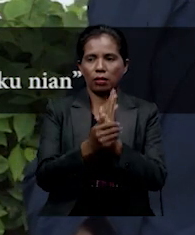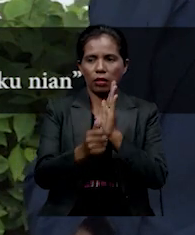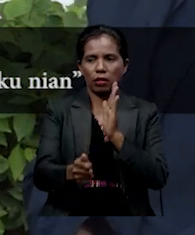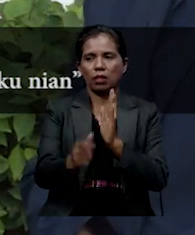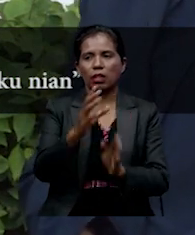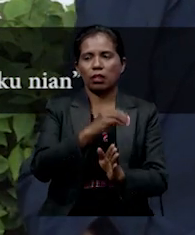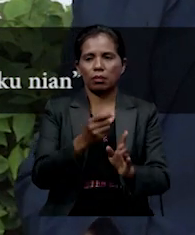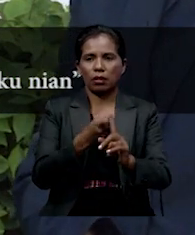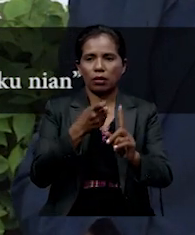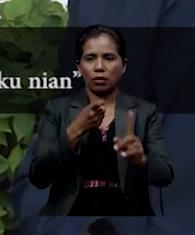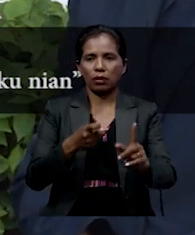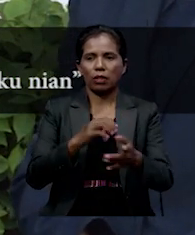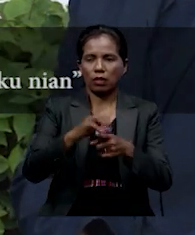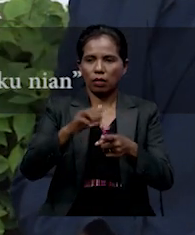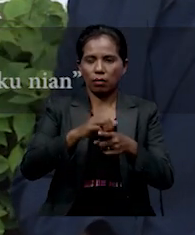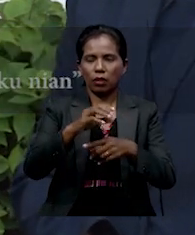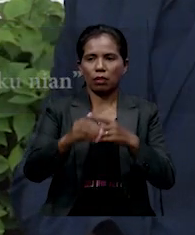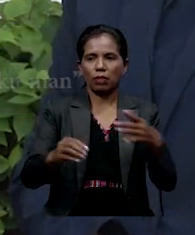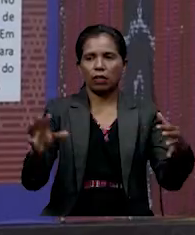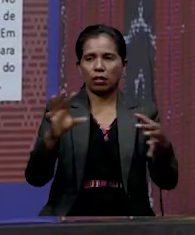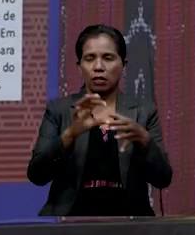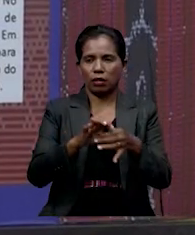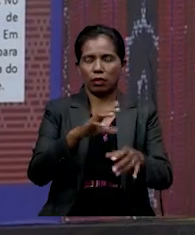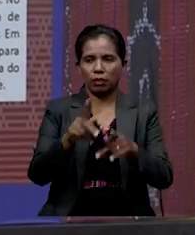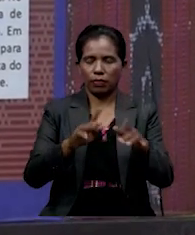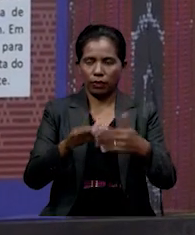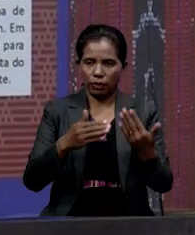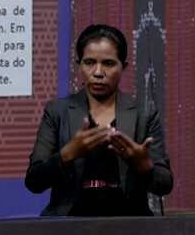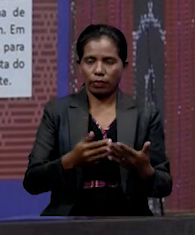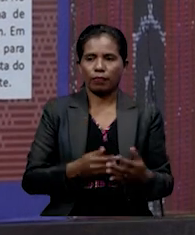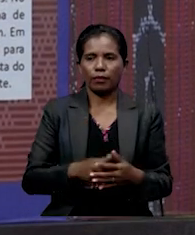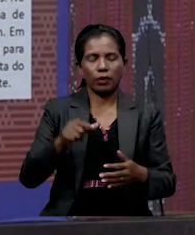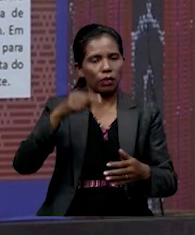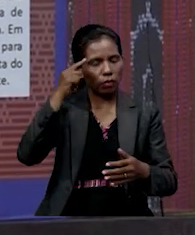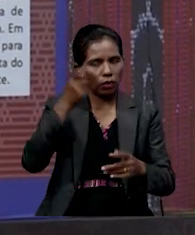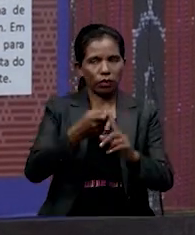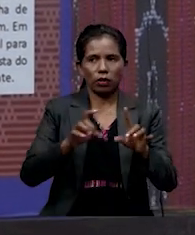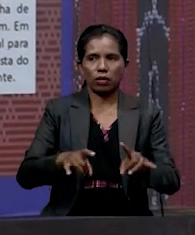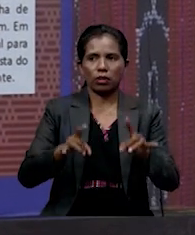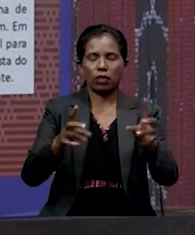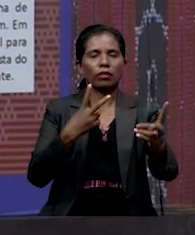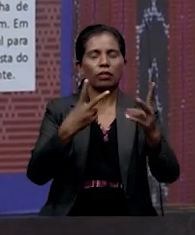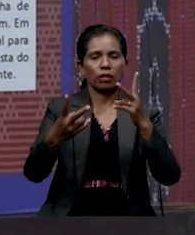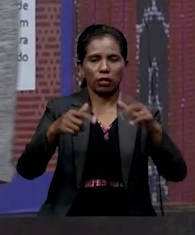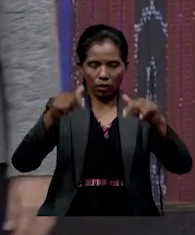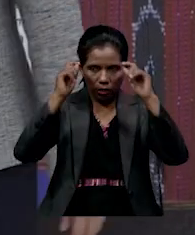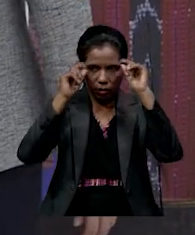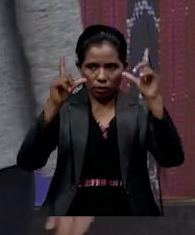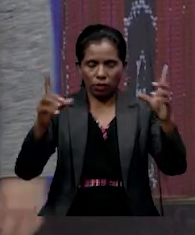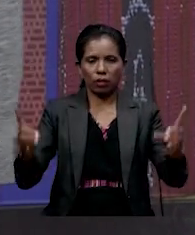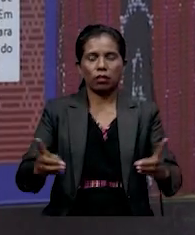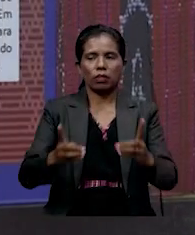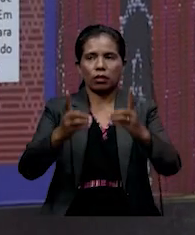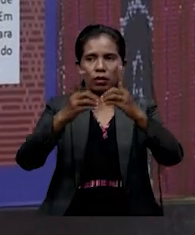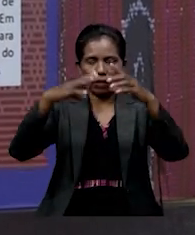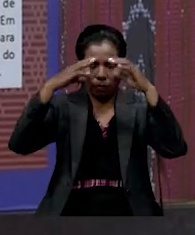skills training linked to our labour mobility scheme. Governante Ushe Australia Nihateten, durante a visita a Timor-Leste, a Sorumalo,